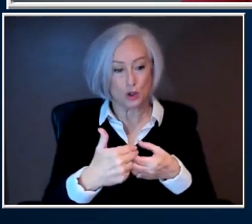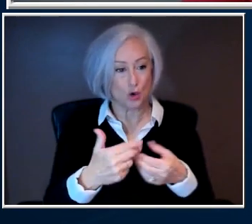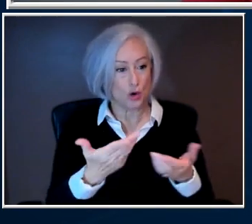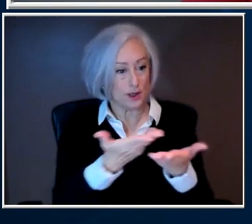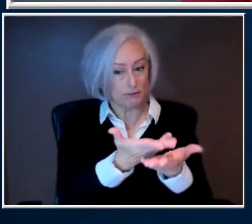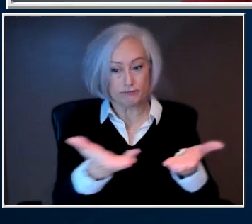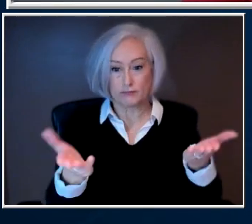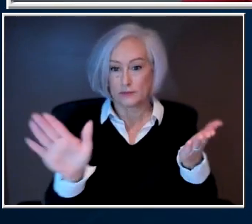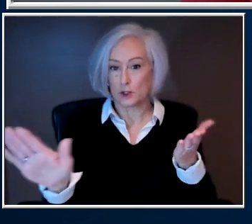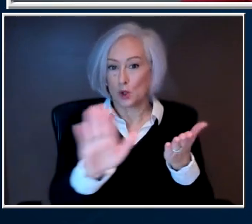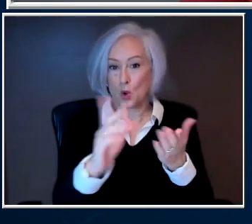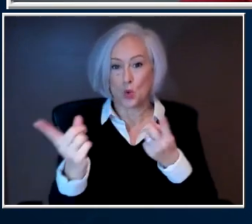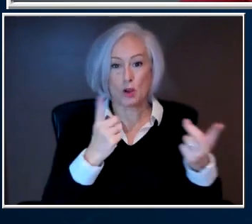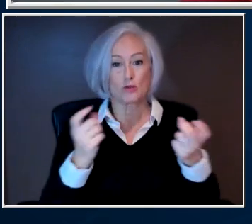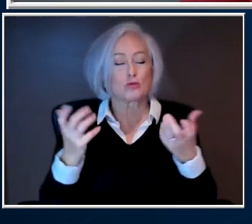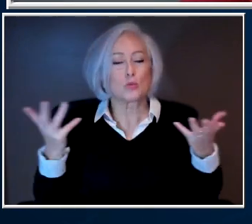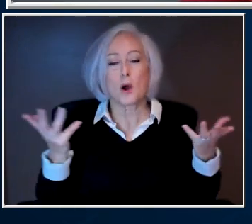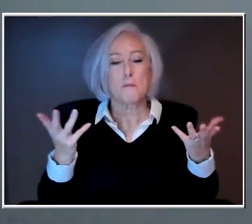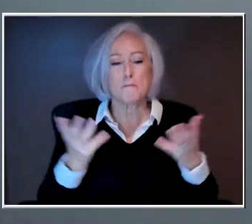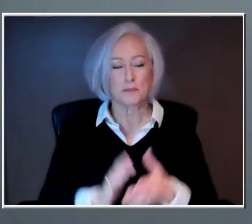questions.